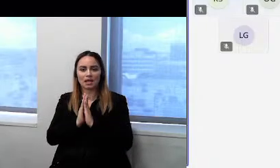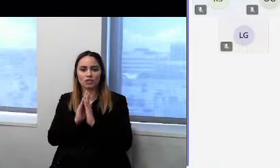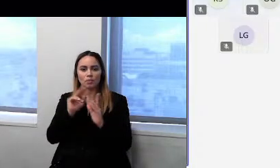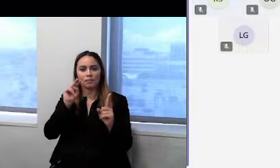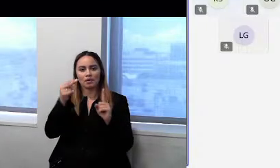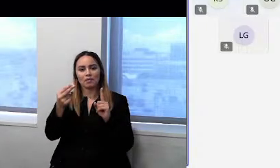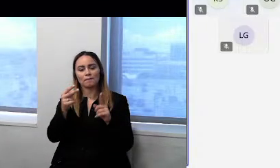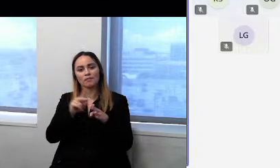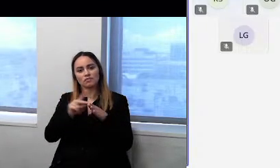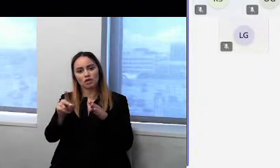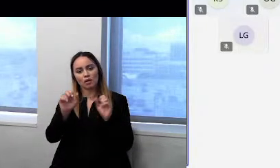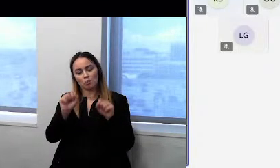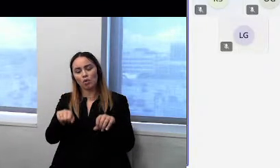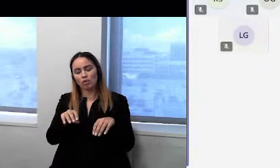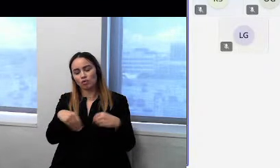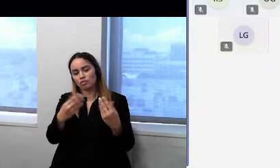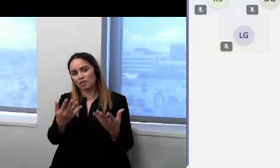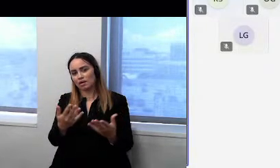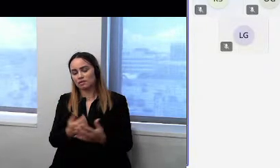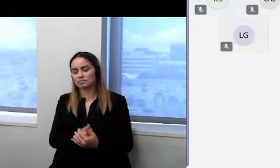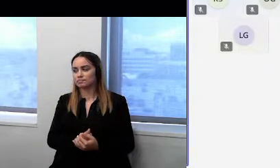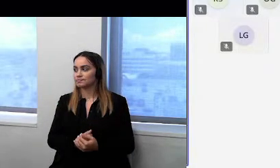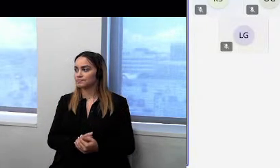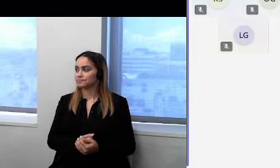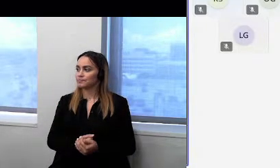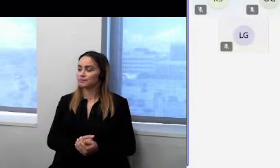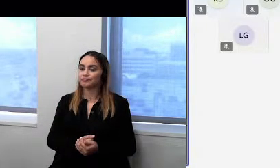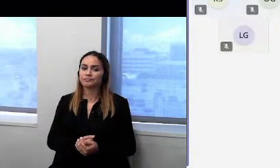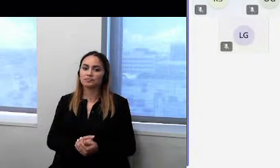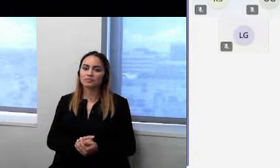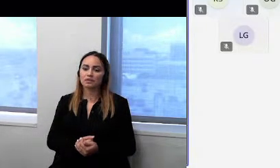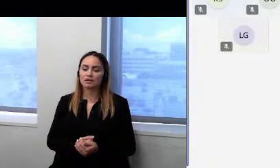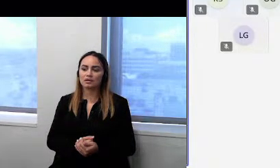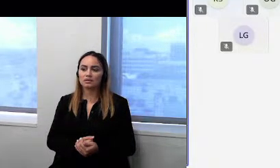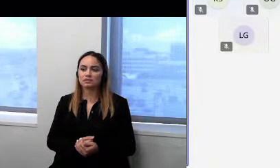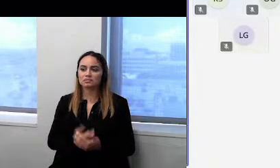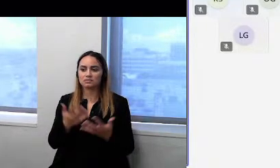answer his questions. Go, No, sir. not an issue. Let's not interrupt. I want to give him the time he deserves. Okay.